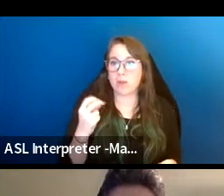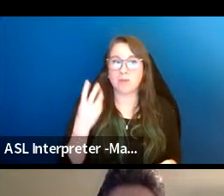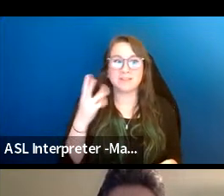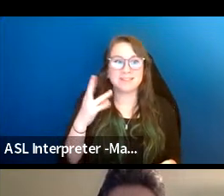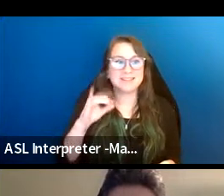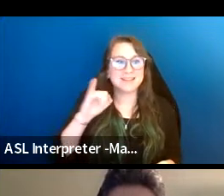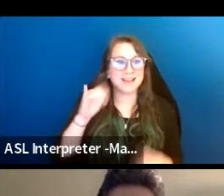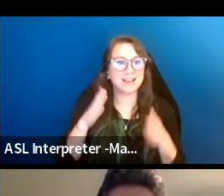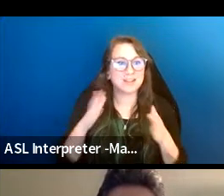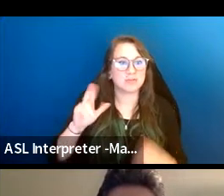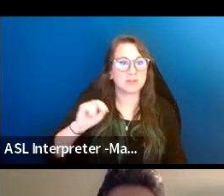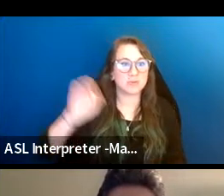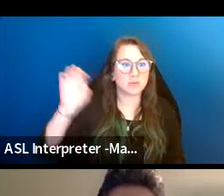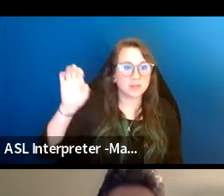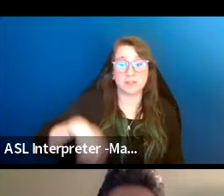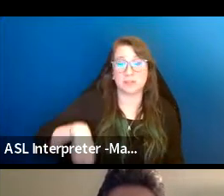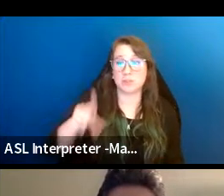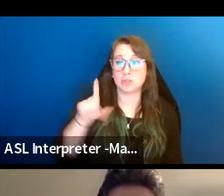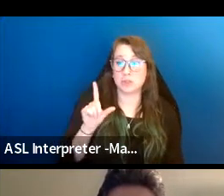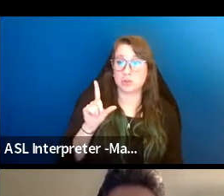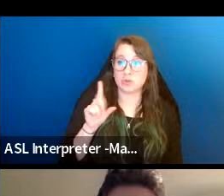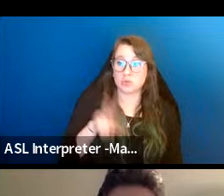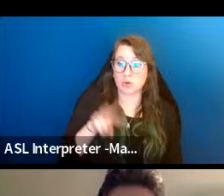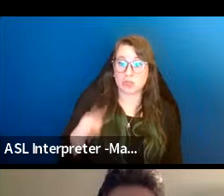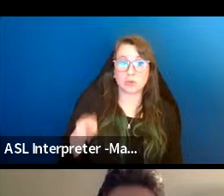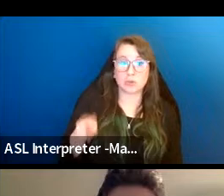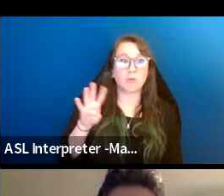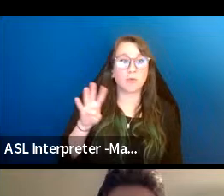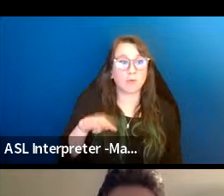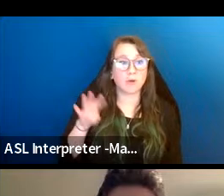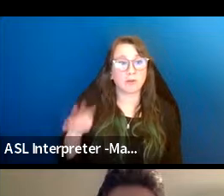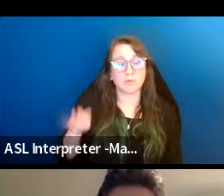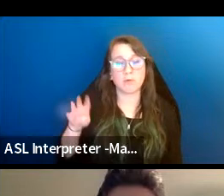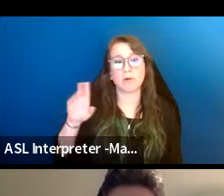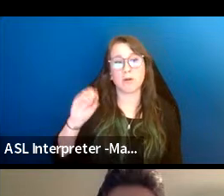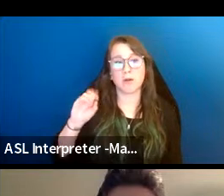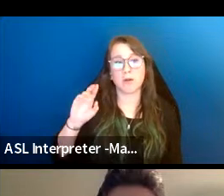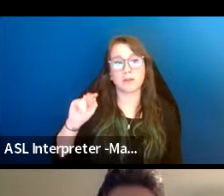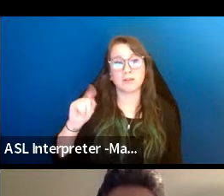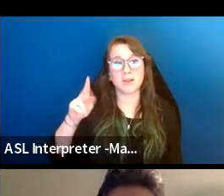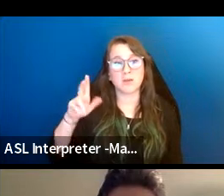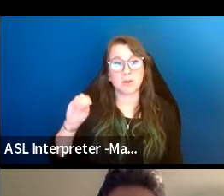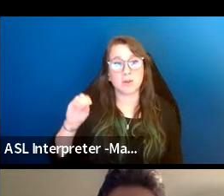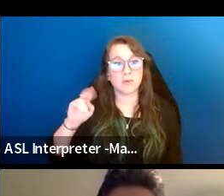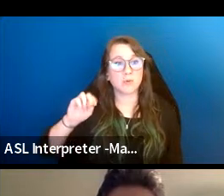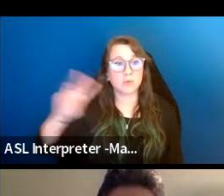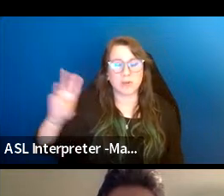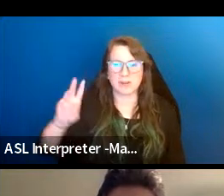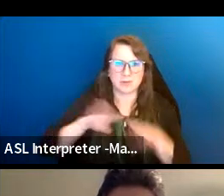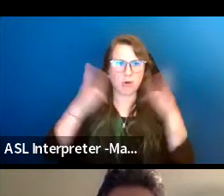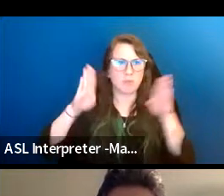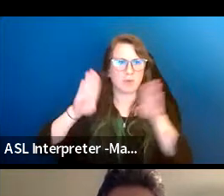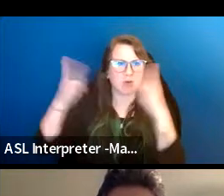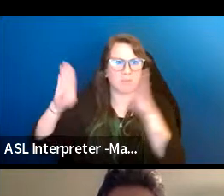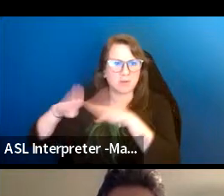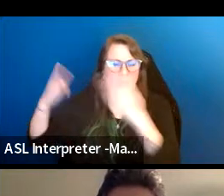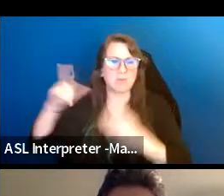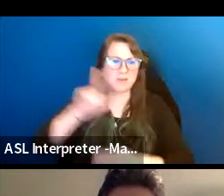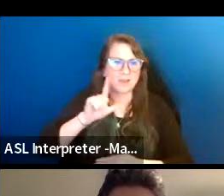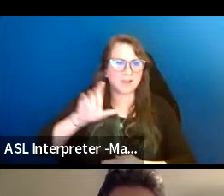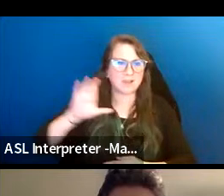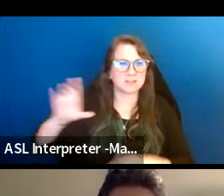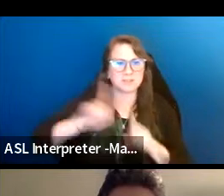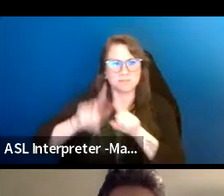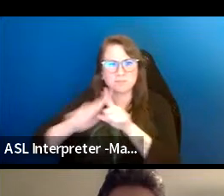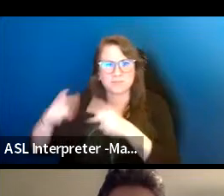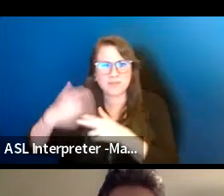Street Northeast, 2244 Ontario Northwest. They're opening up all of these different LLCs and different names so